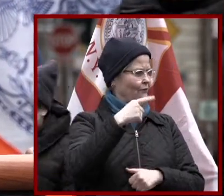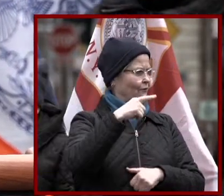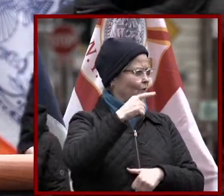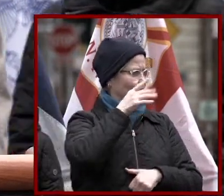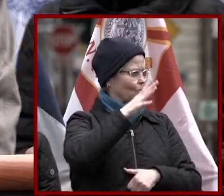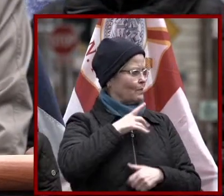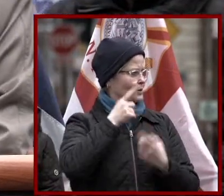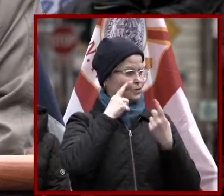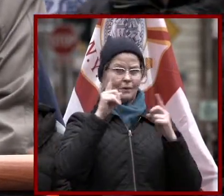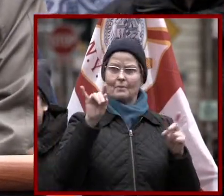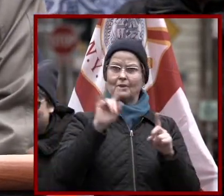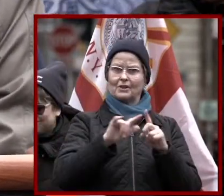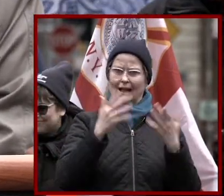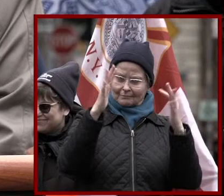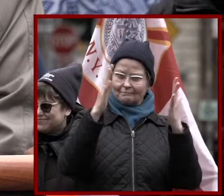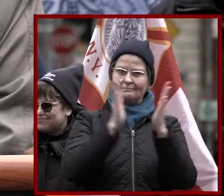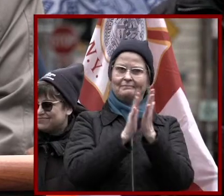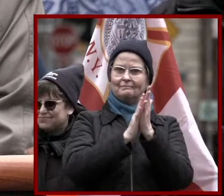applause for that.